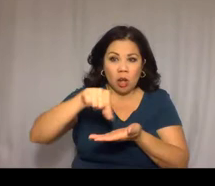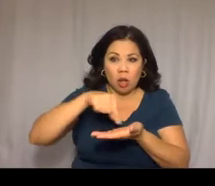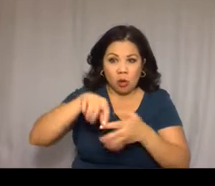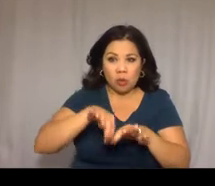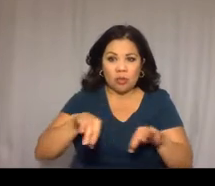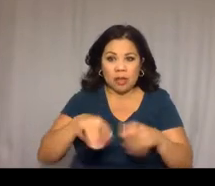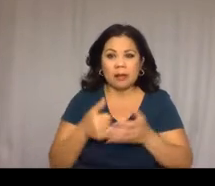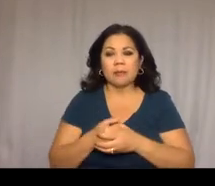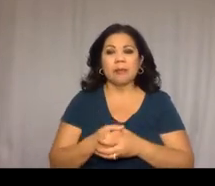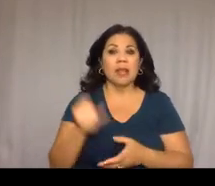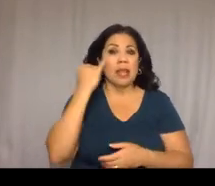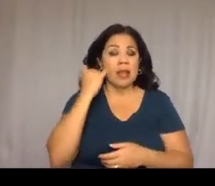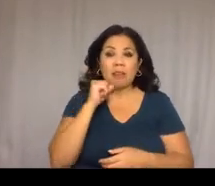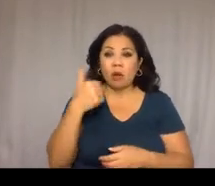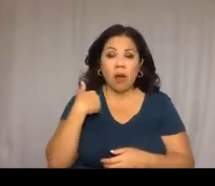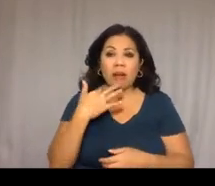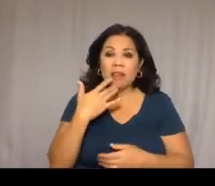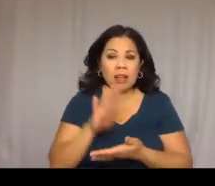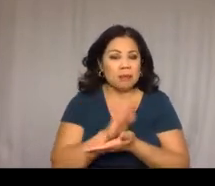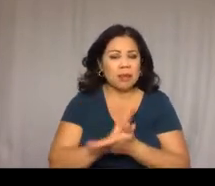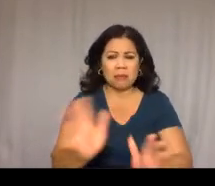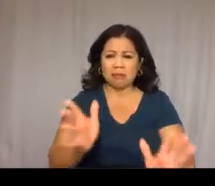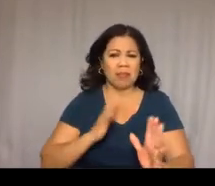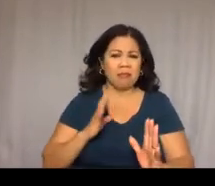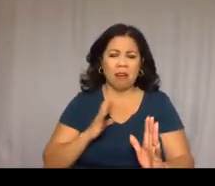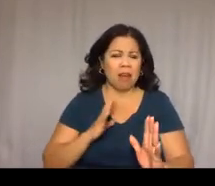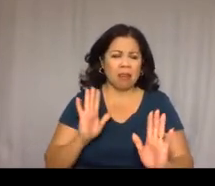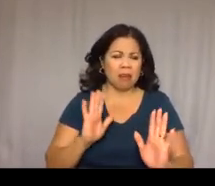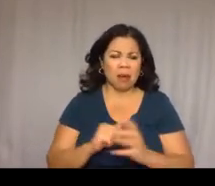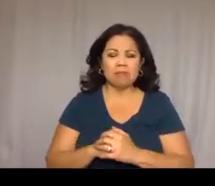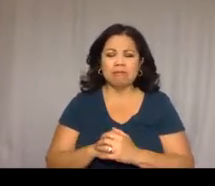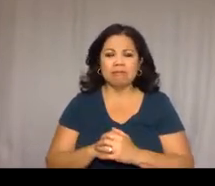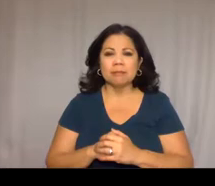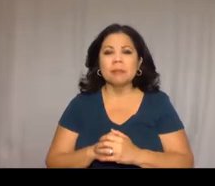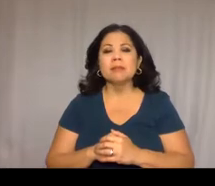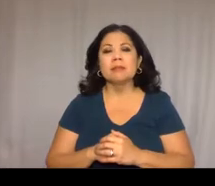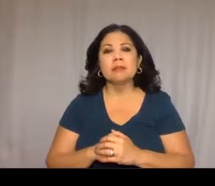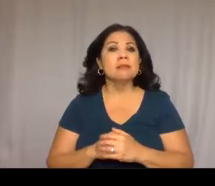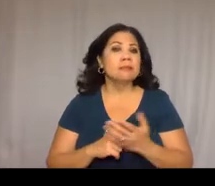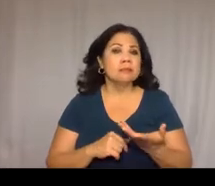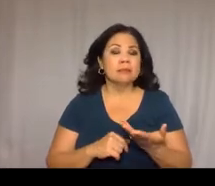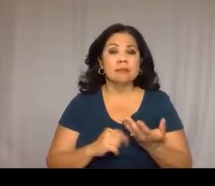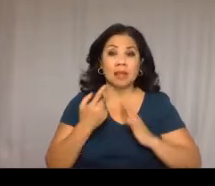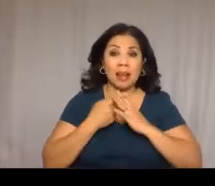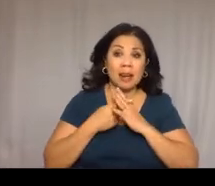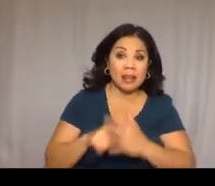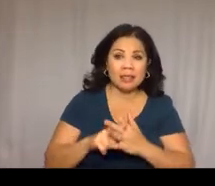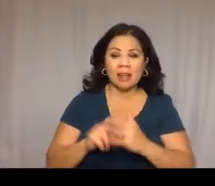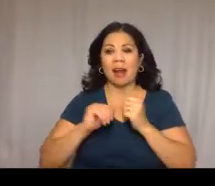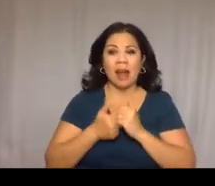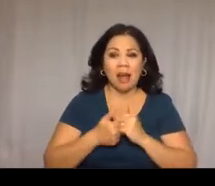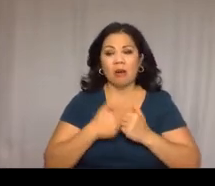once again, if you don't have colored paper for a background, don't worry about it. You don't need the scissors or the glue. So let's jump into how to